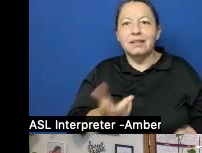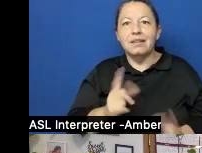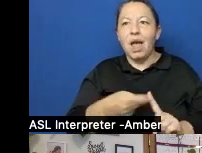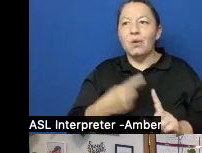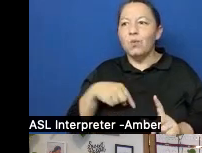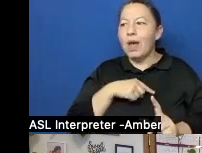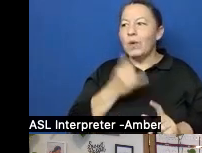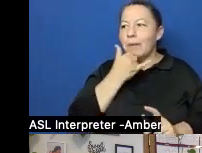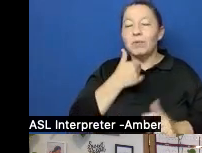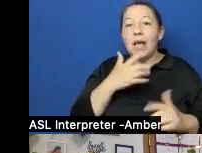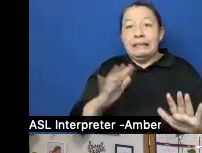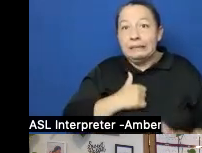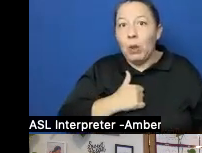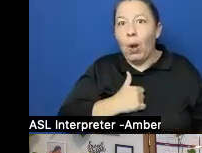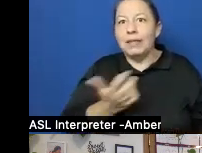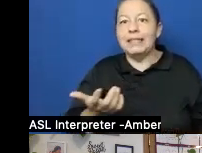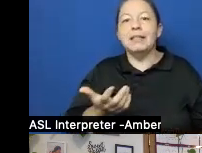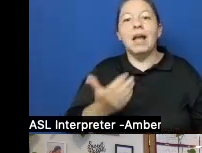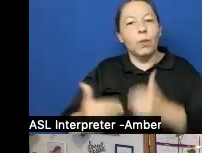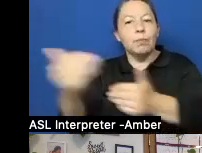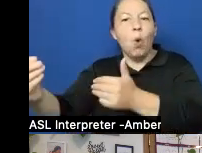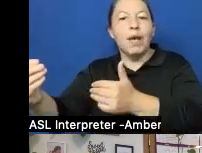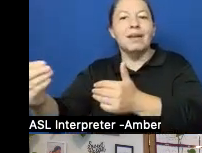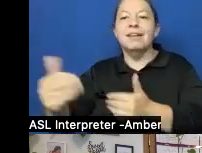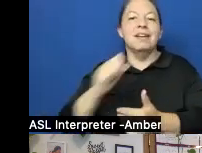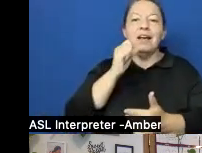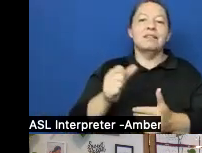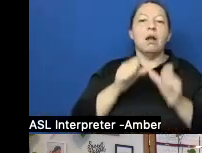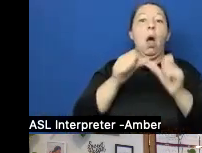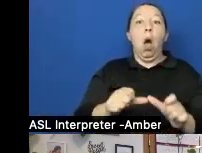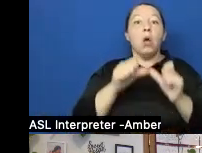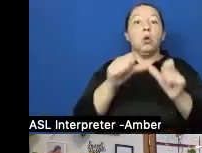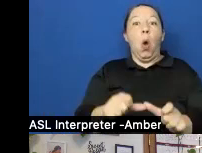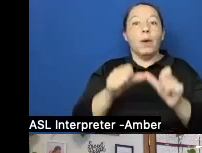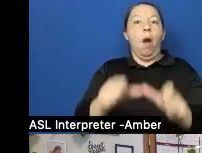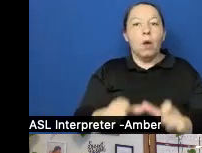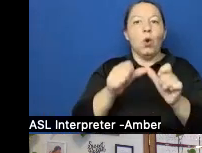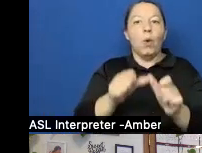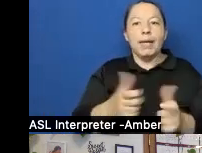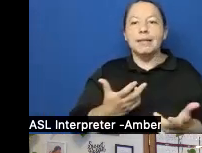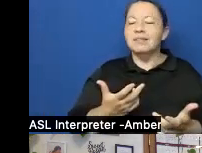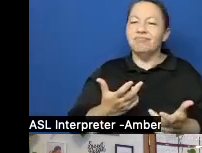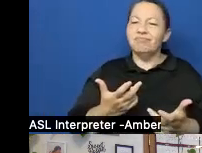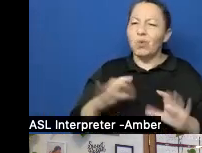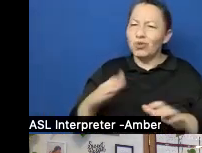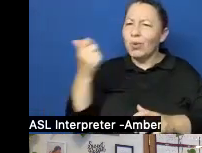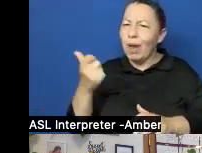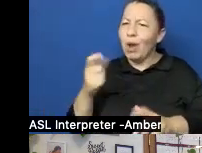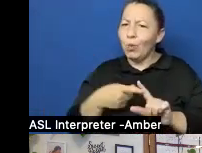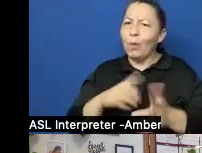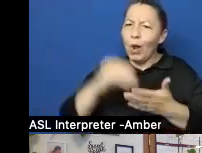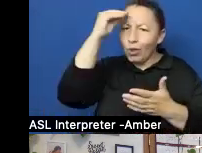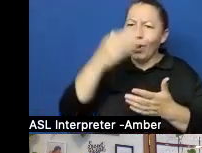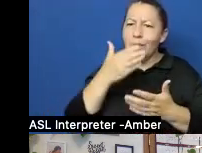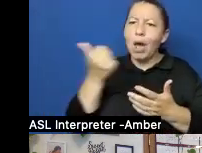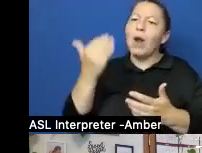I'm so sorry. And we move on, and it doesn't become this ongoing thing. We just do better as we learn and we know better. So I kind